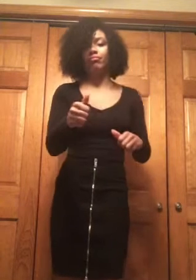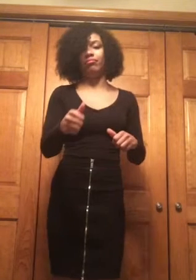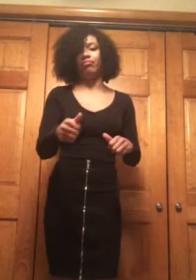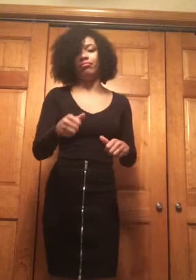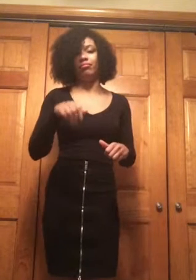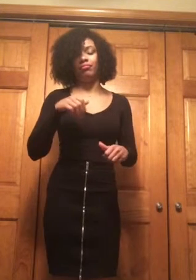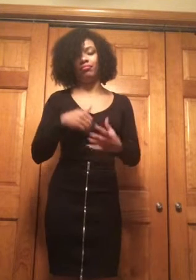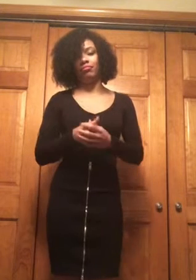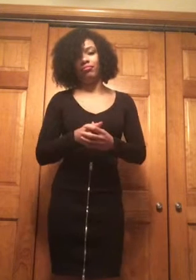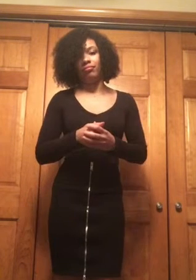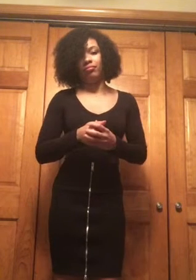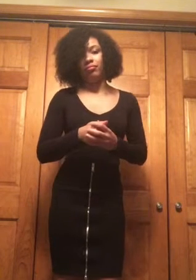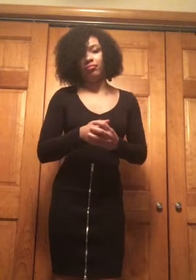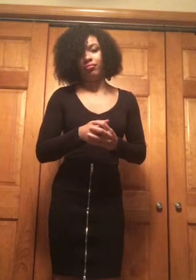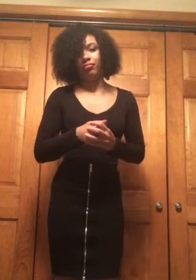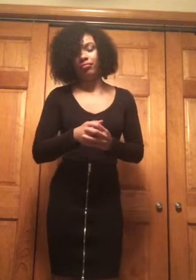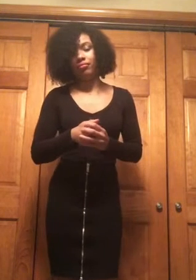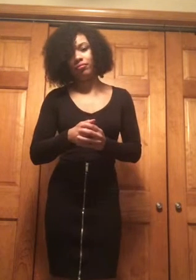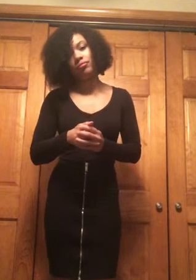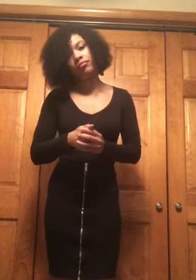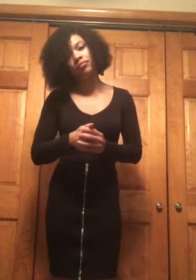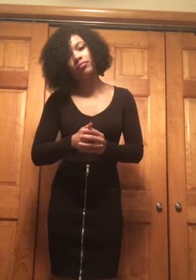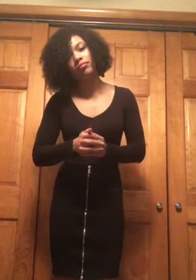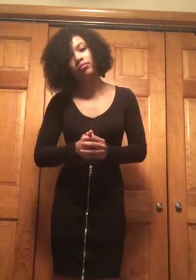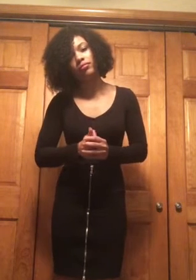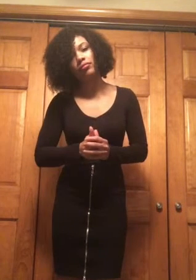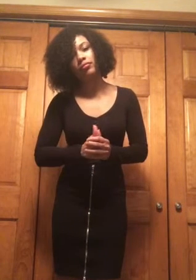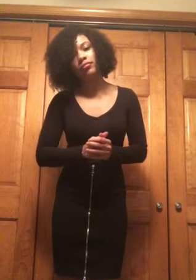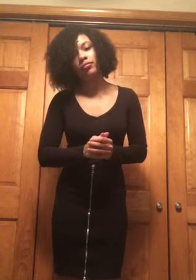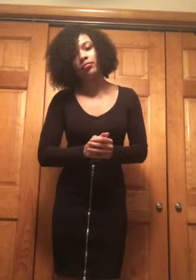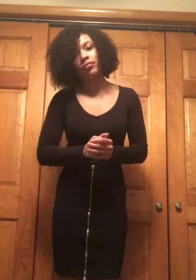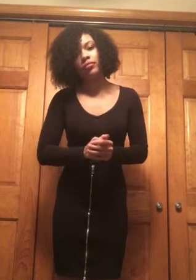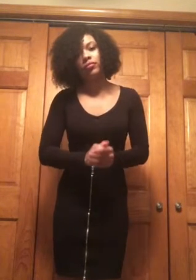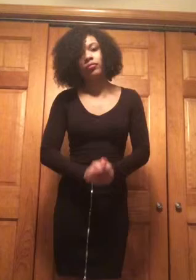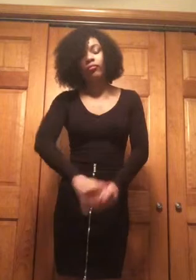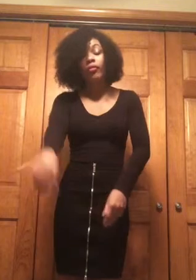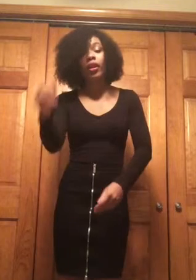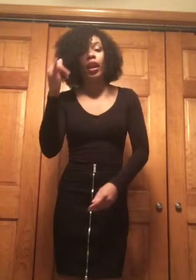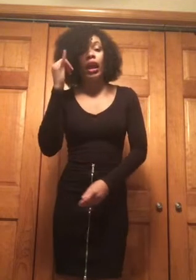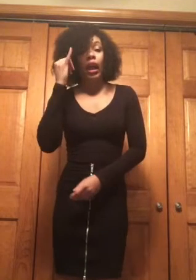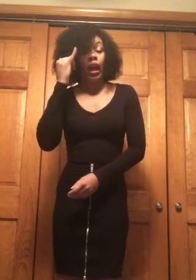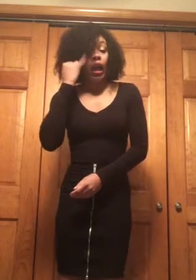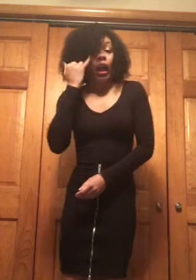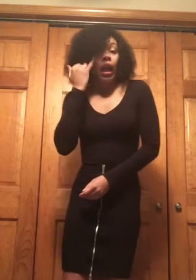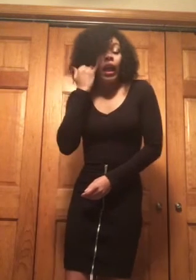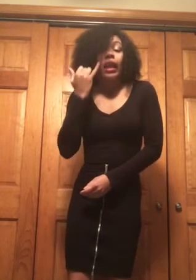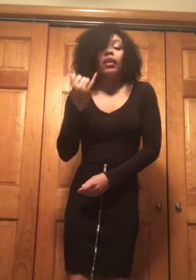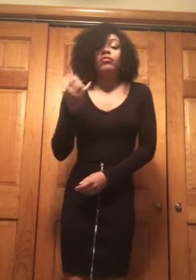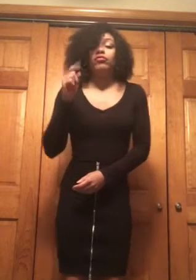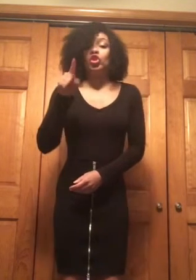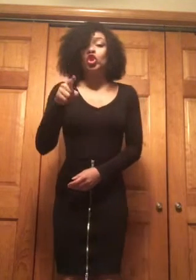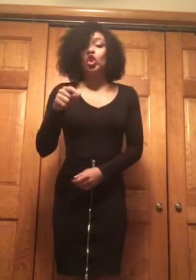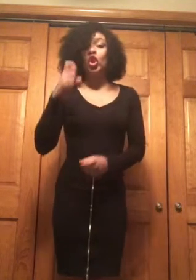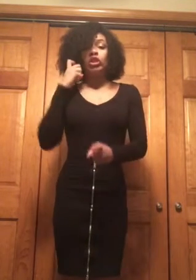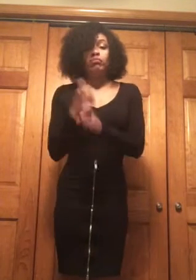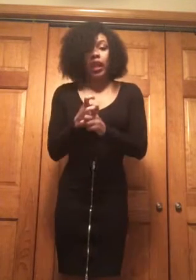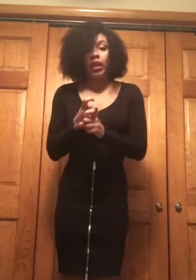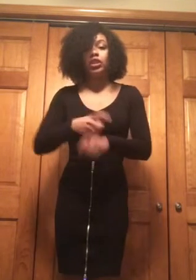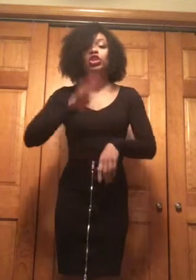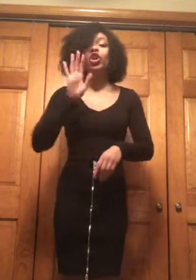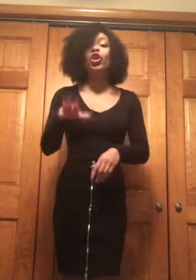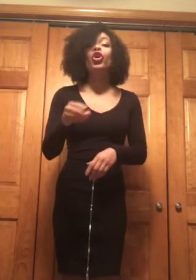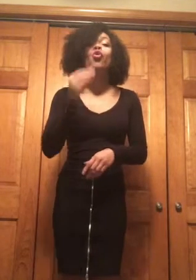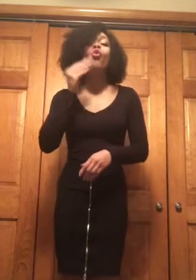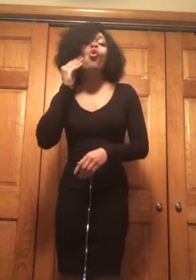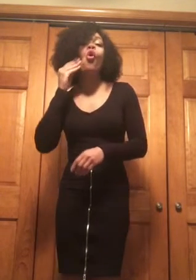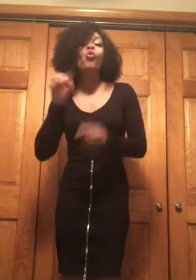met. So unlike other language minority groups, say if you're Hispanic and you live in the United States, and your home language is Spanish and your school